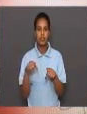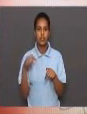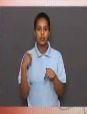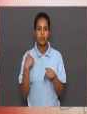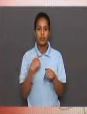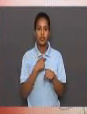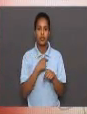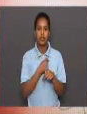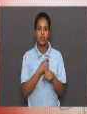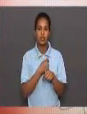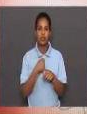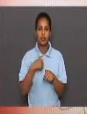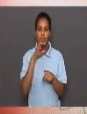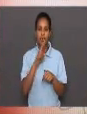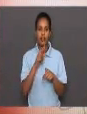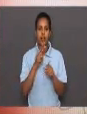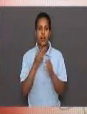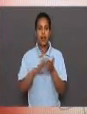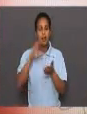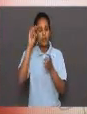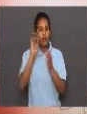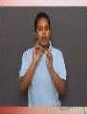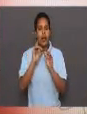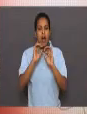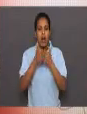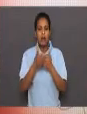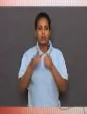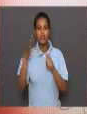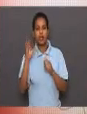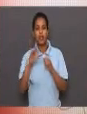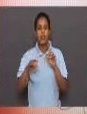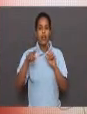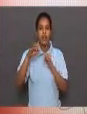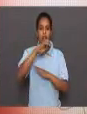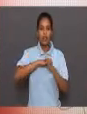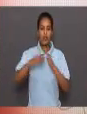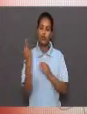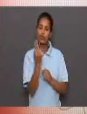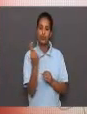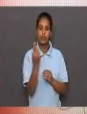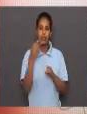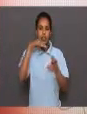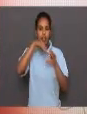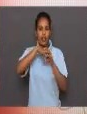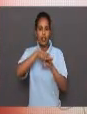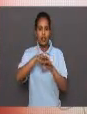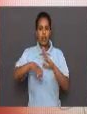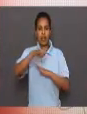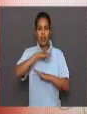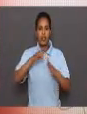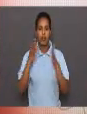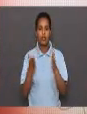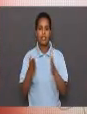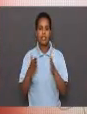Today, we are going to learn about how the types of electrodes used in